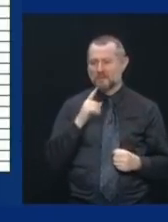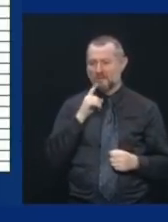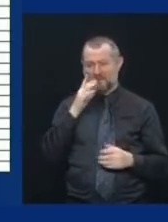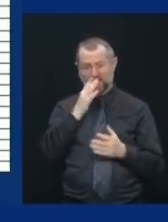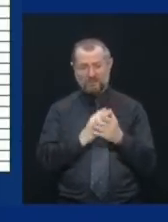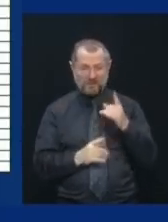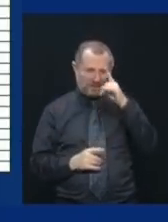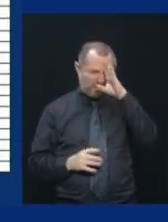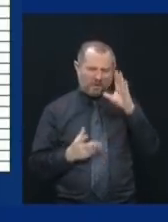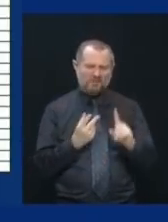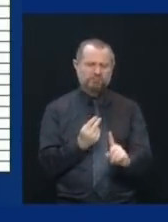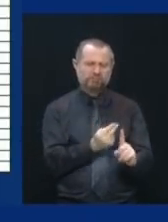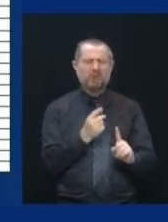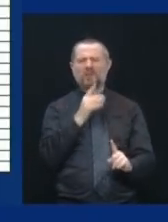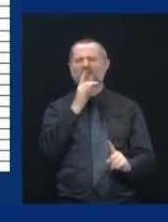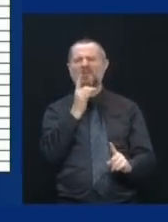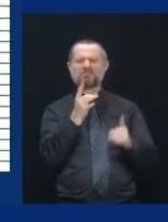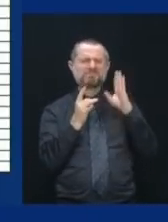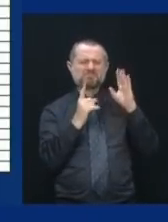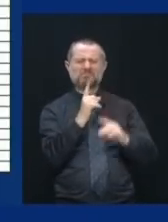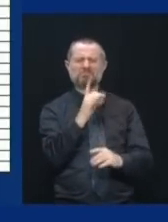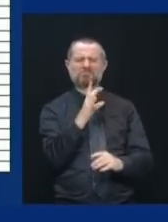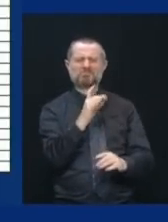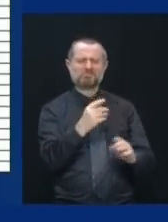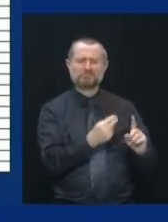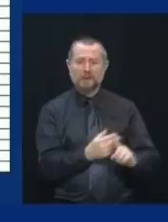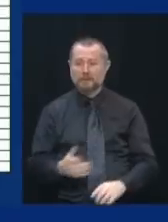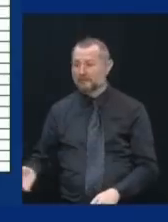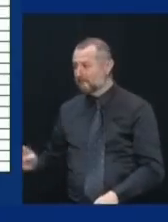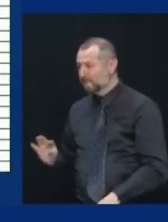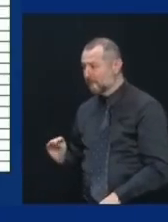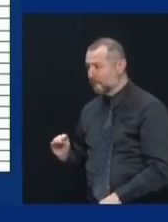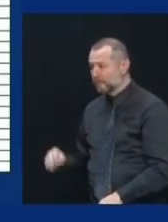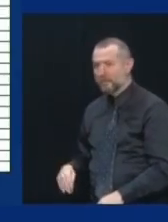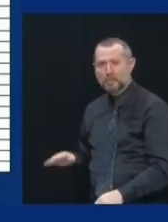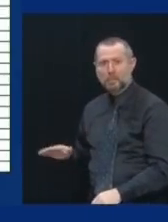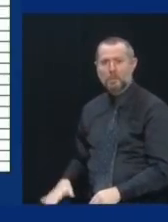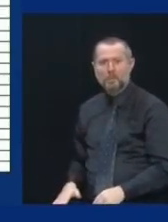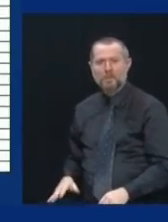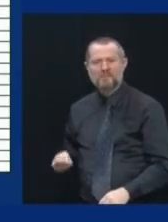100% and some hospitals at 40%, 50%?